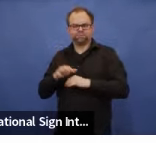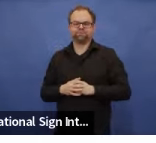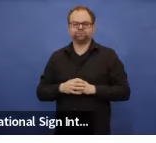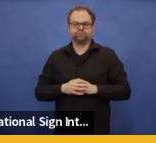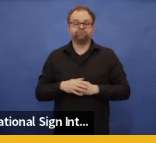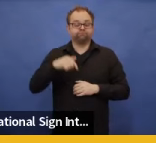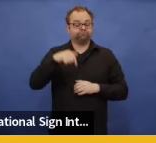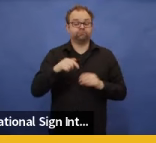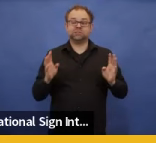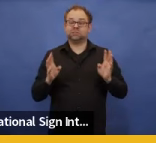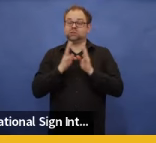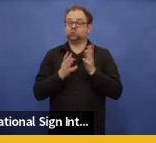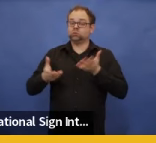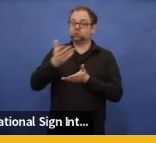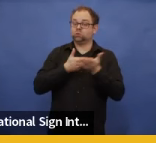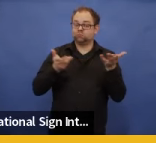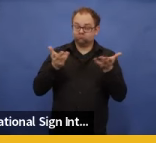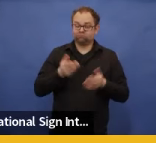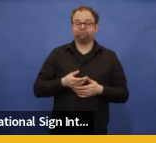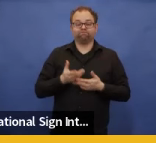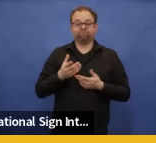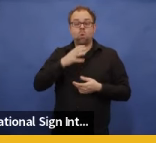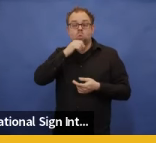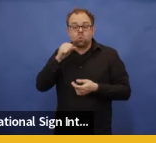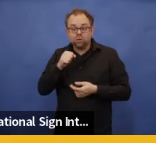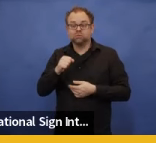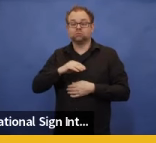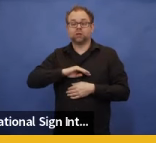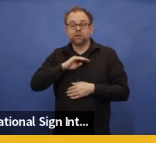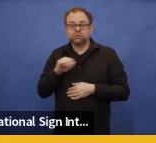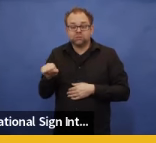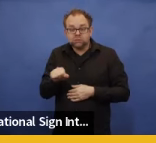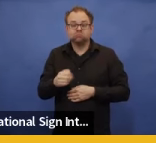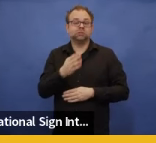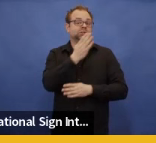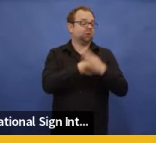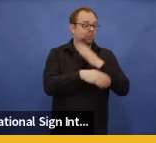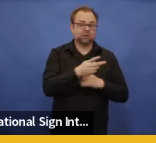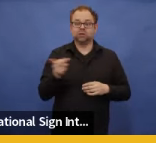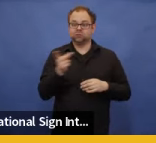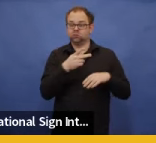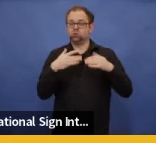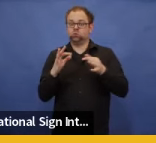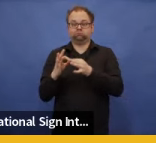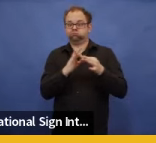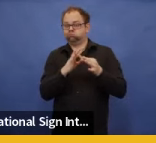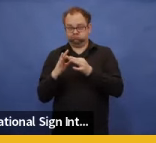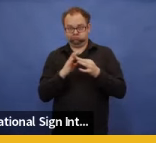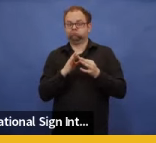or ask any technical questions that you may have in the question and answer in the chat box of the